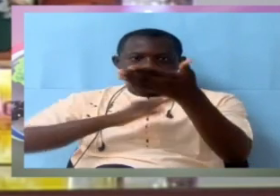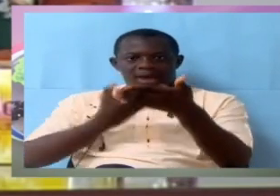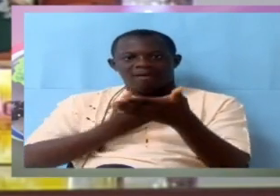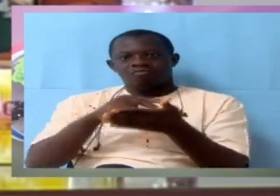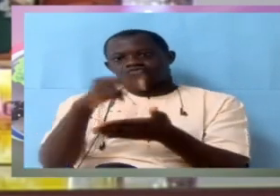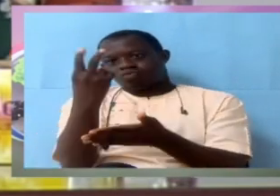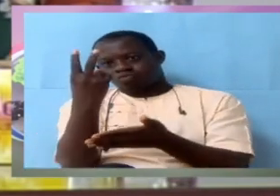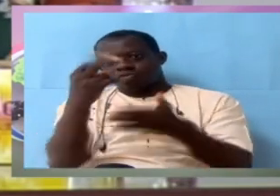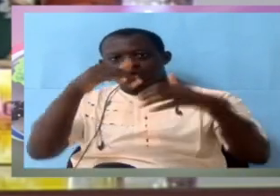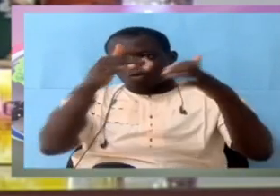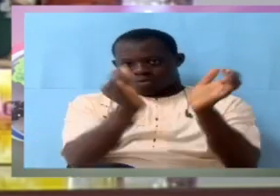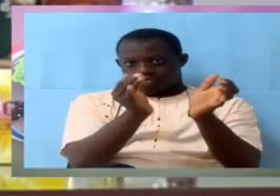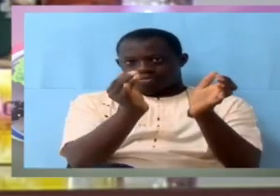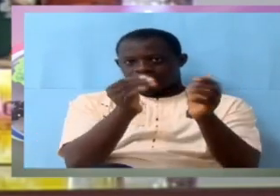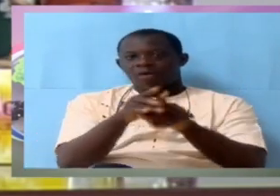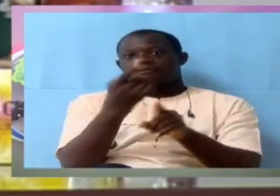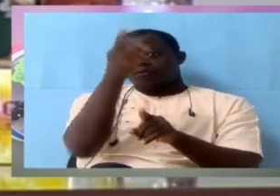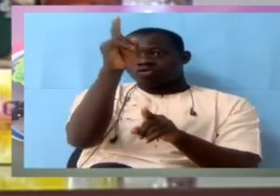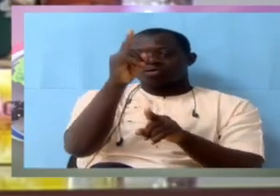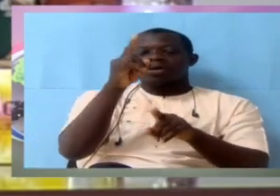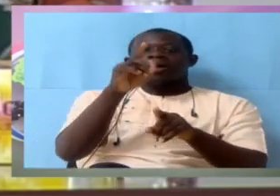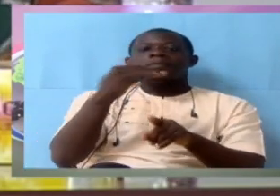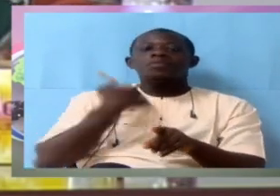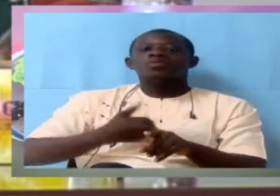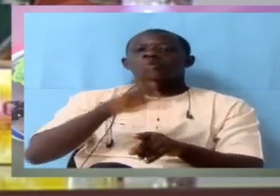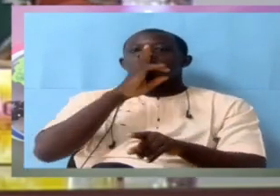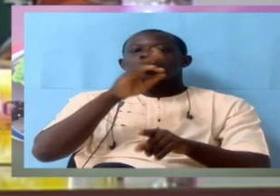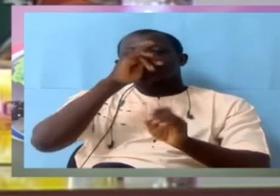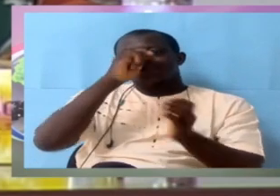the people who died during the treatment. There's